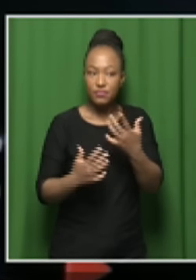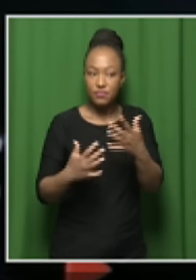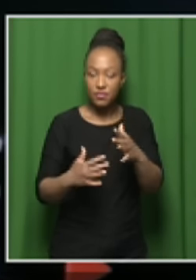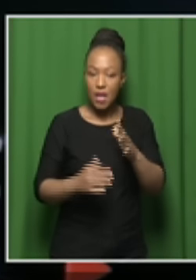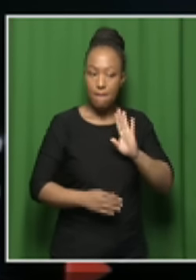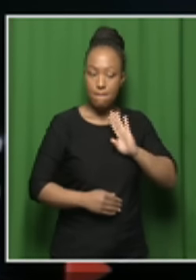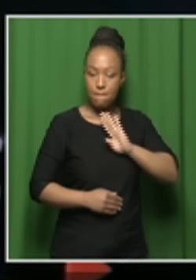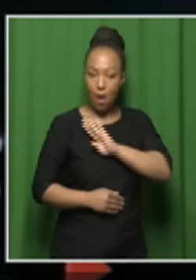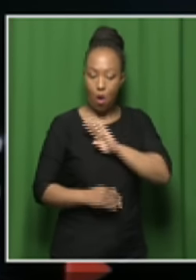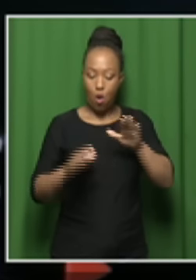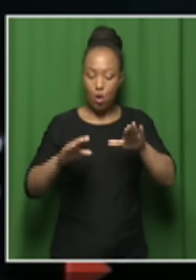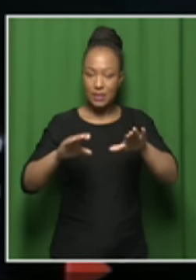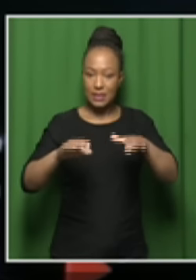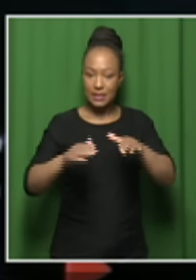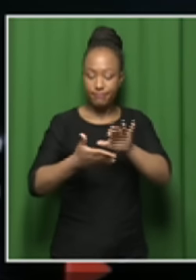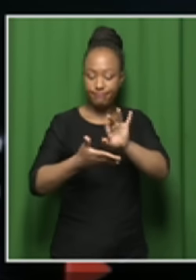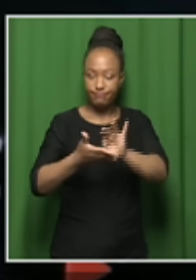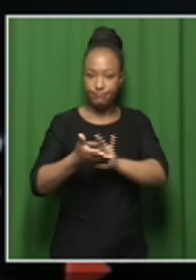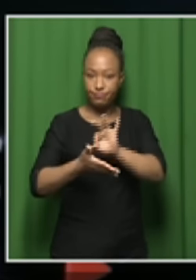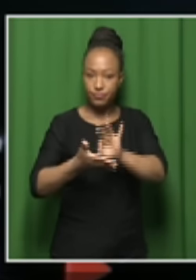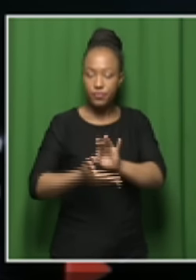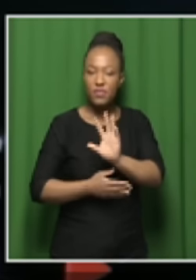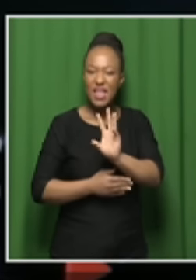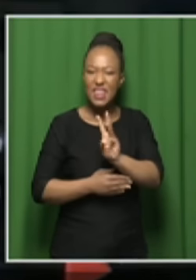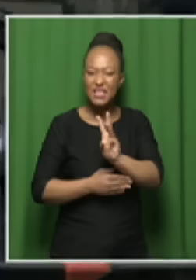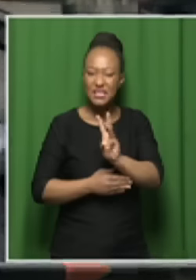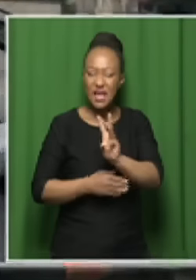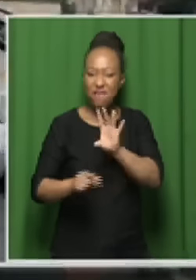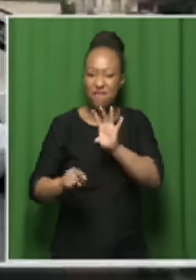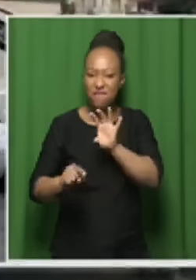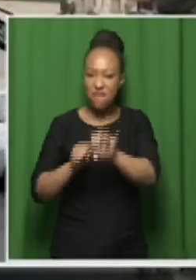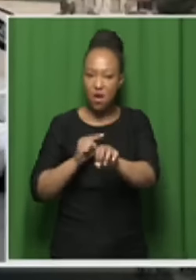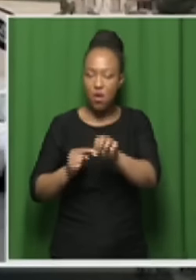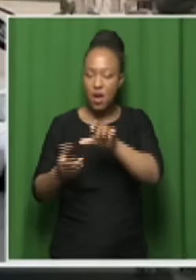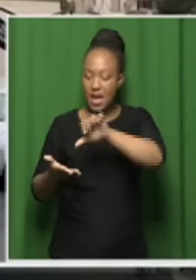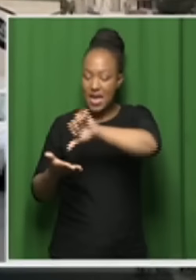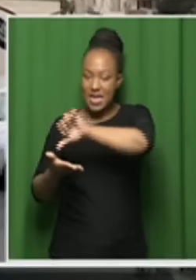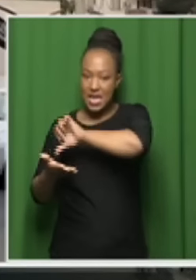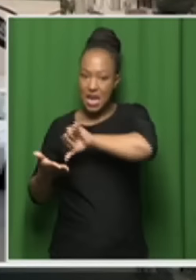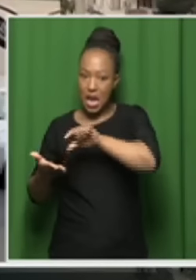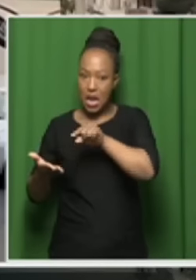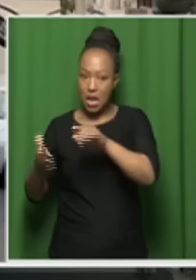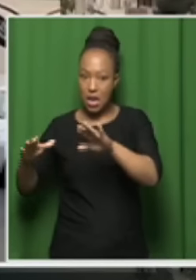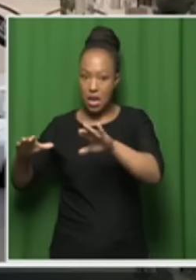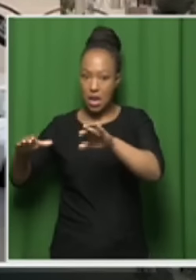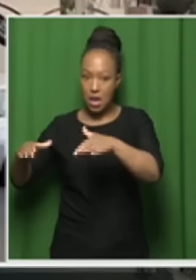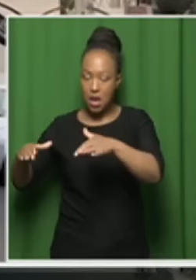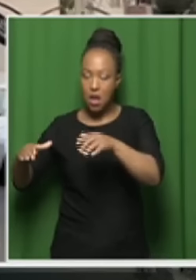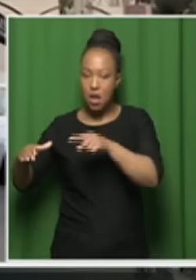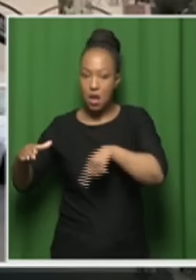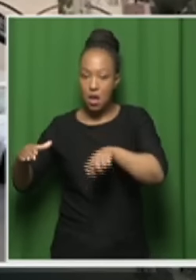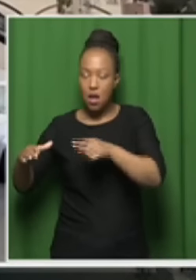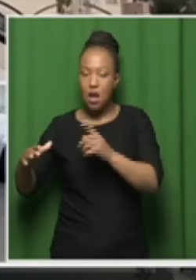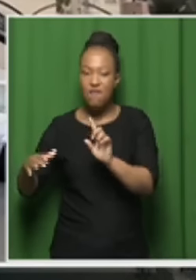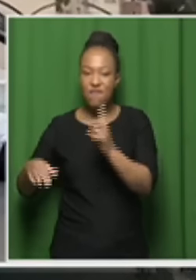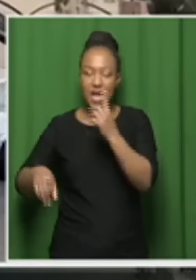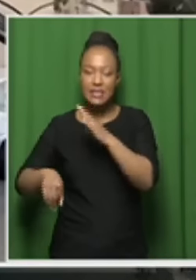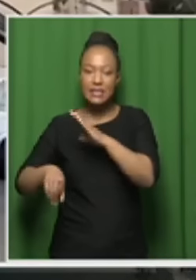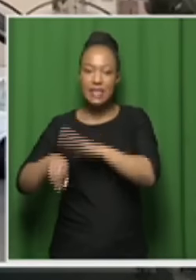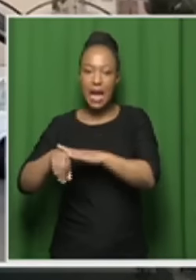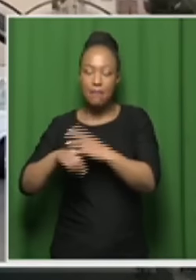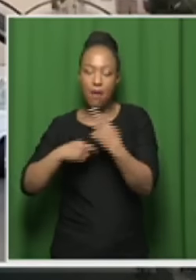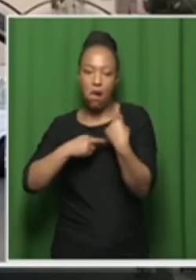voted that and found that earlier Thursday, Iran was in breach of its non-proliferation obligations for the first time in